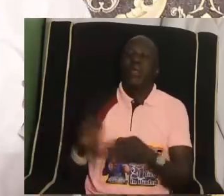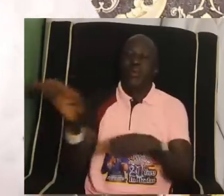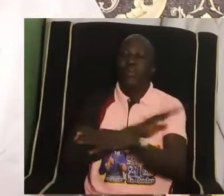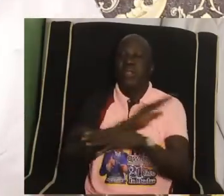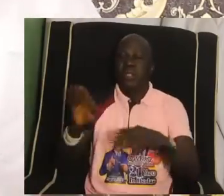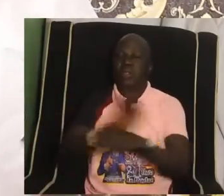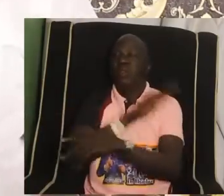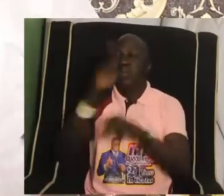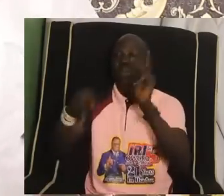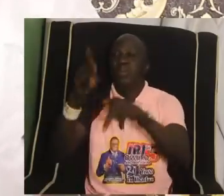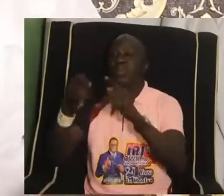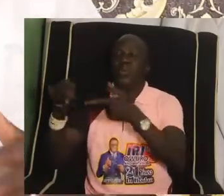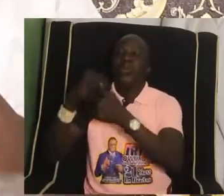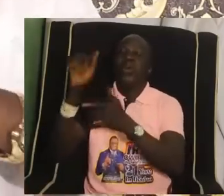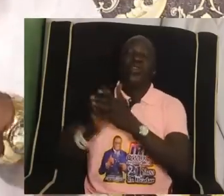We allow all the